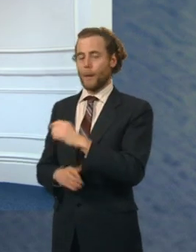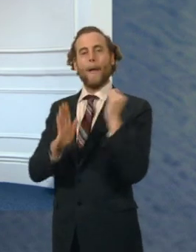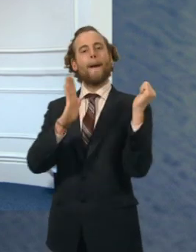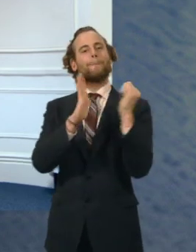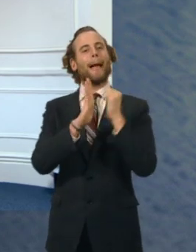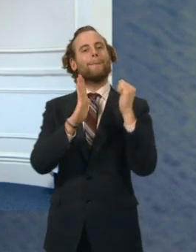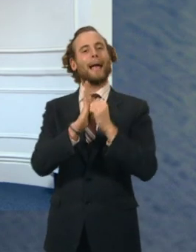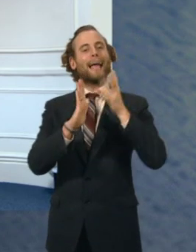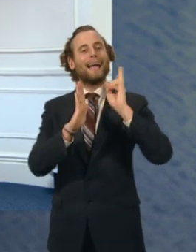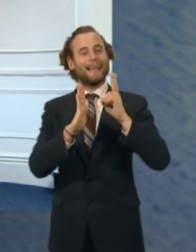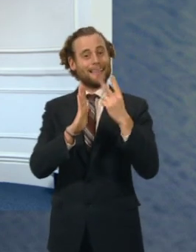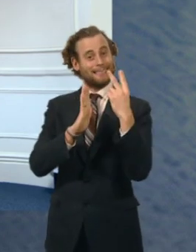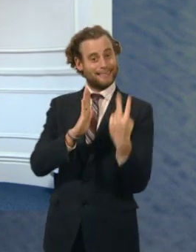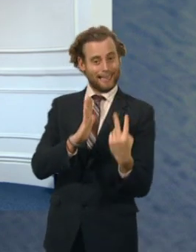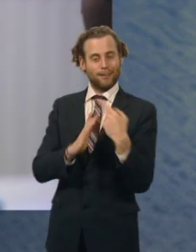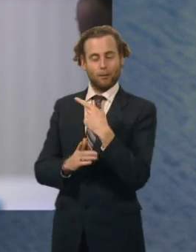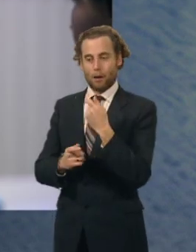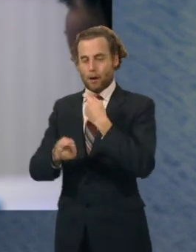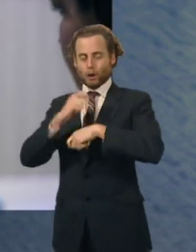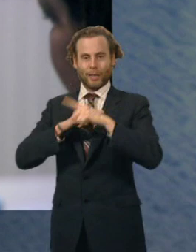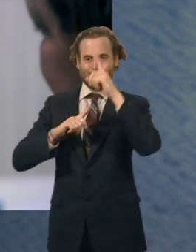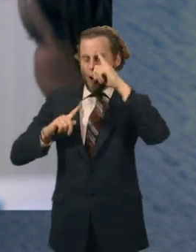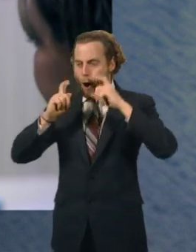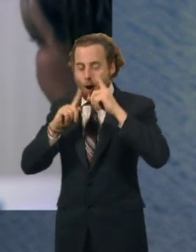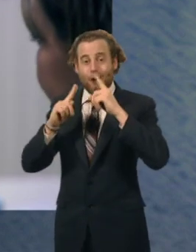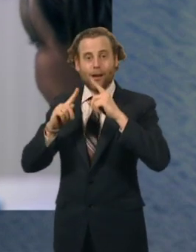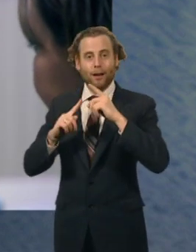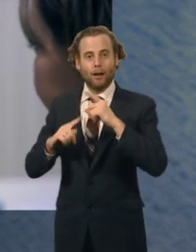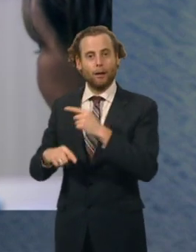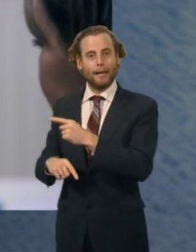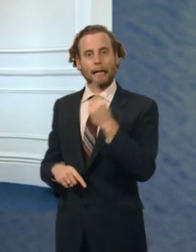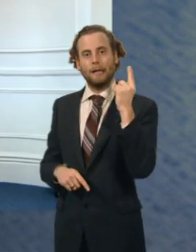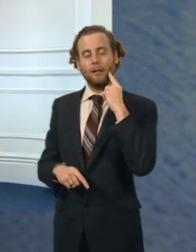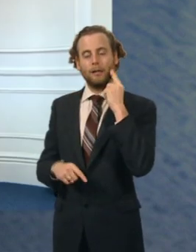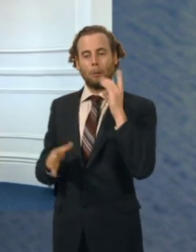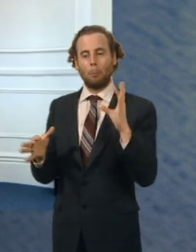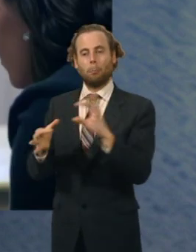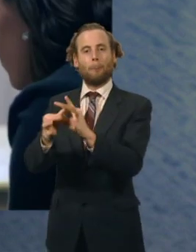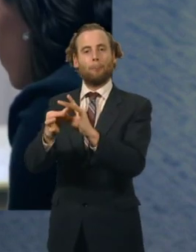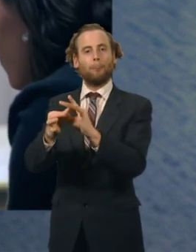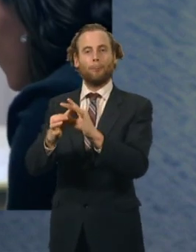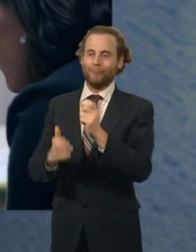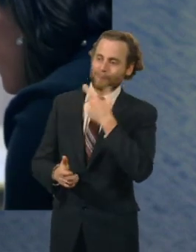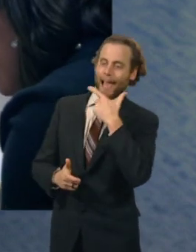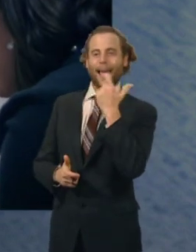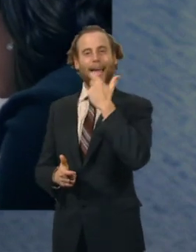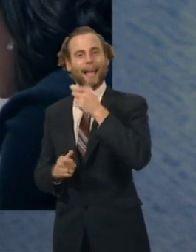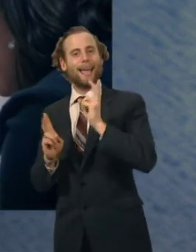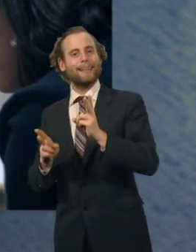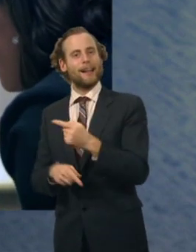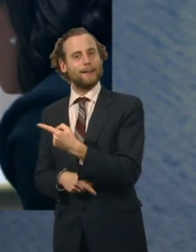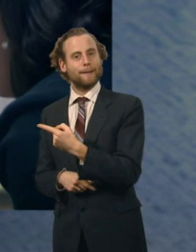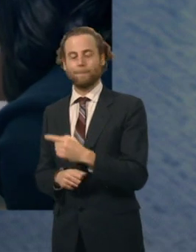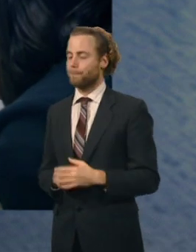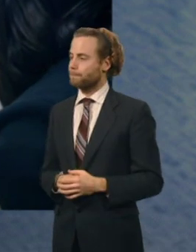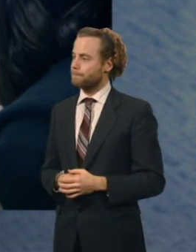When her mum starts to play with her again, it takes a few moments. Then Lila is smiling.